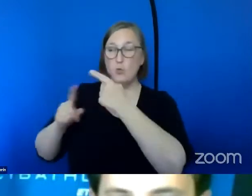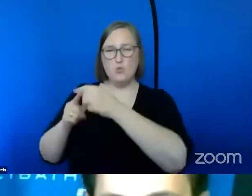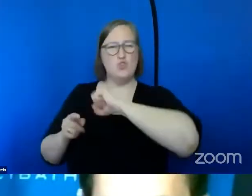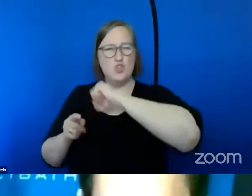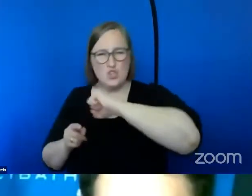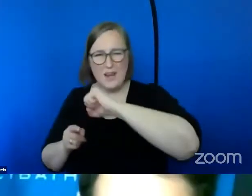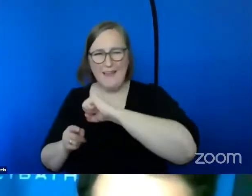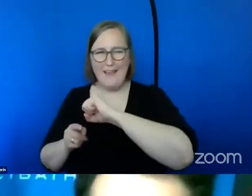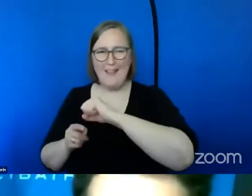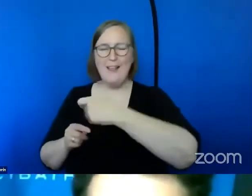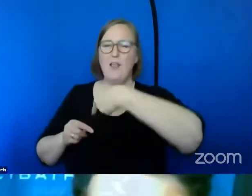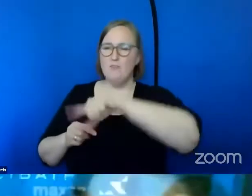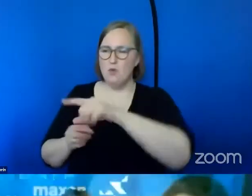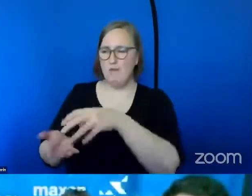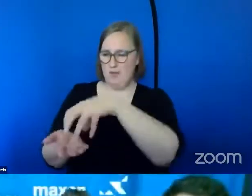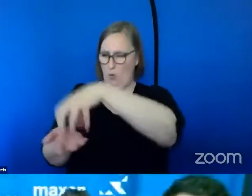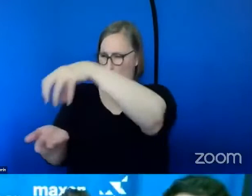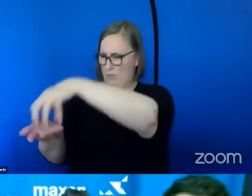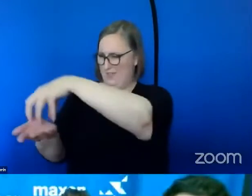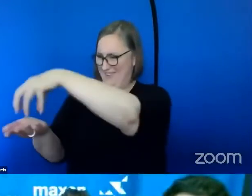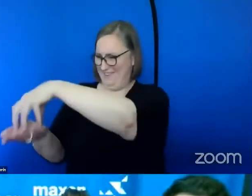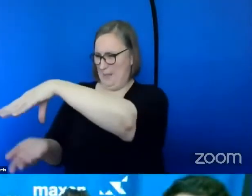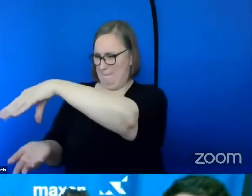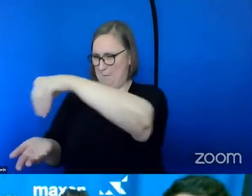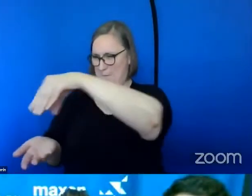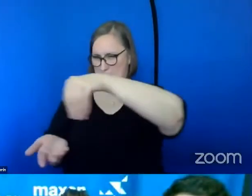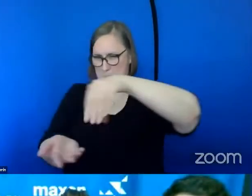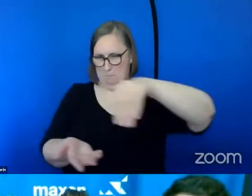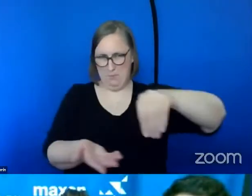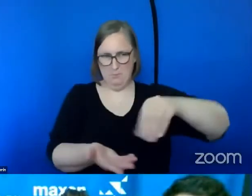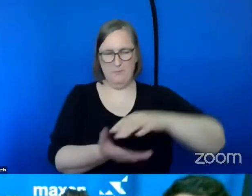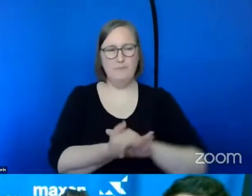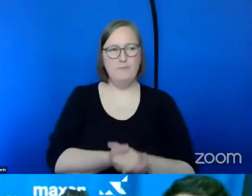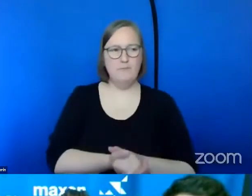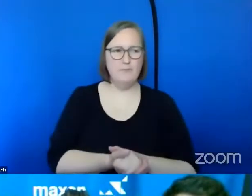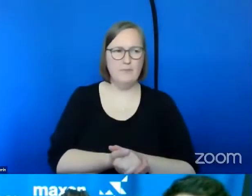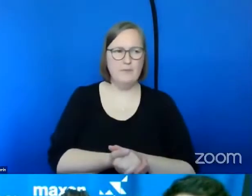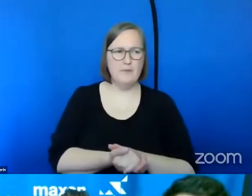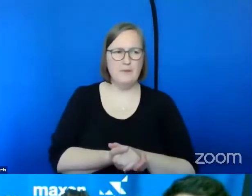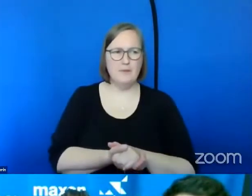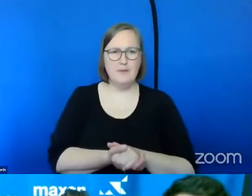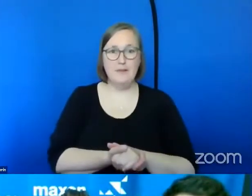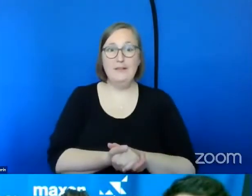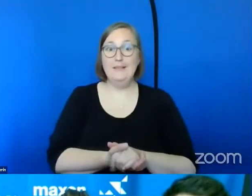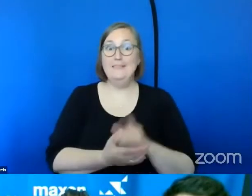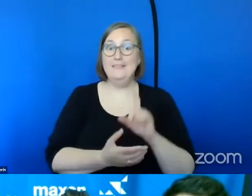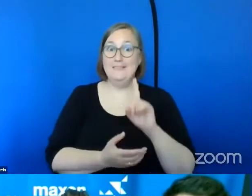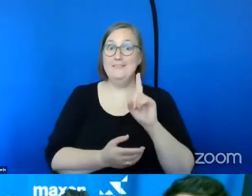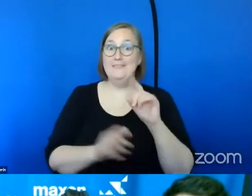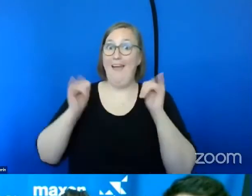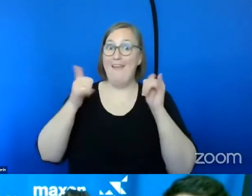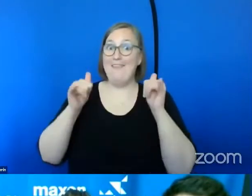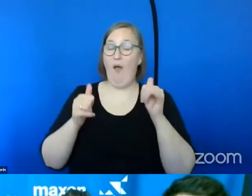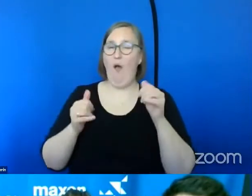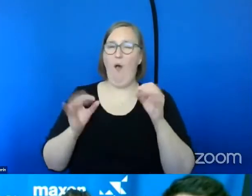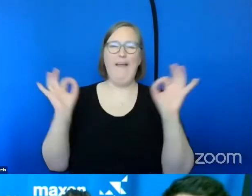And Christophe and the Smart Arm team, one final question. We're on the road to